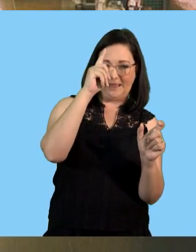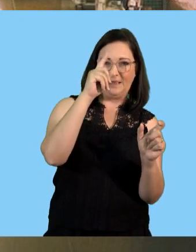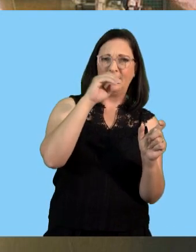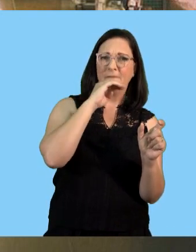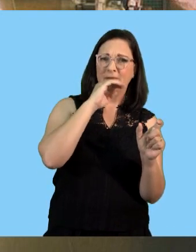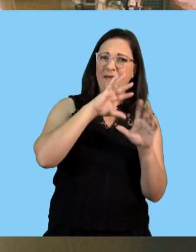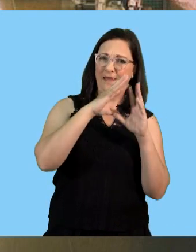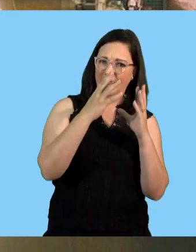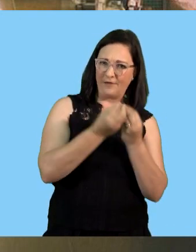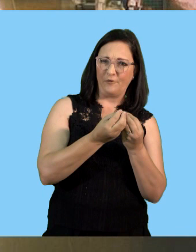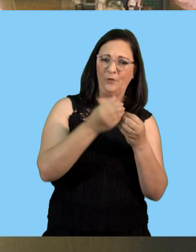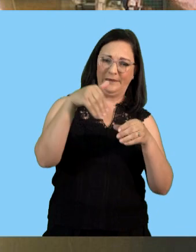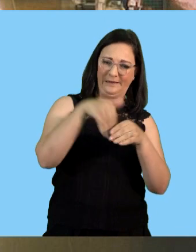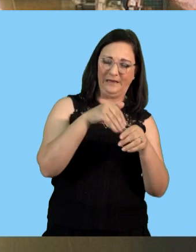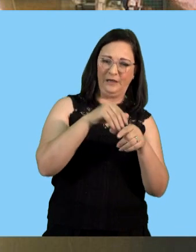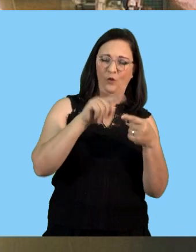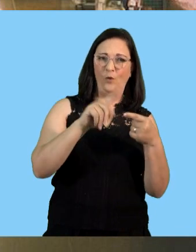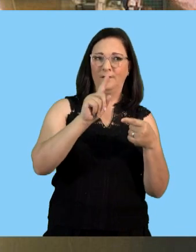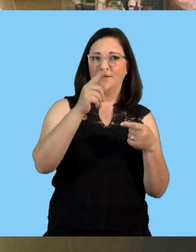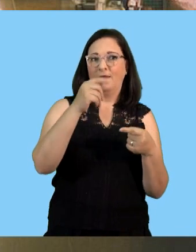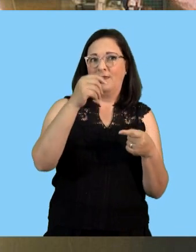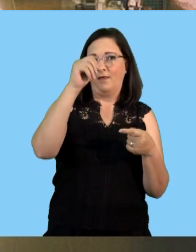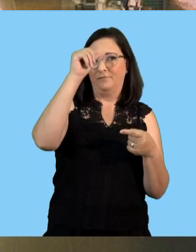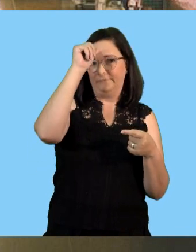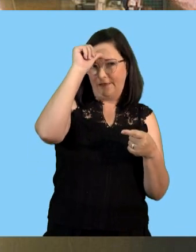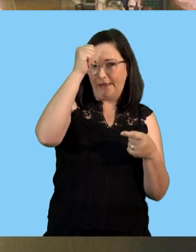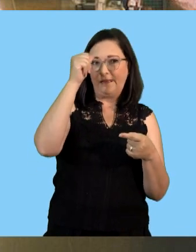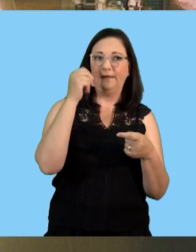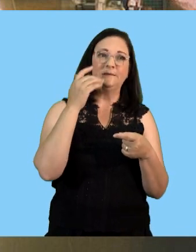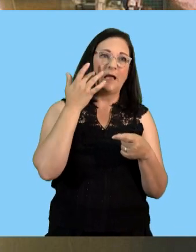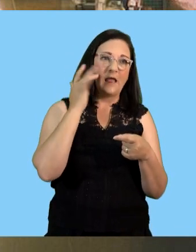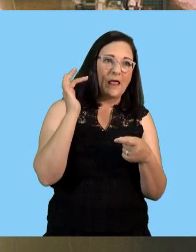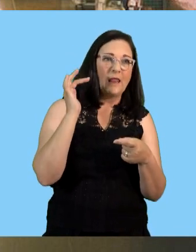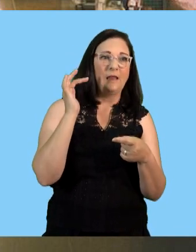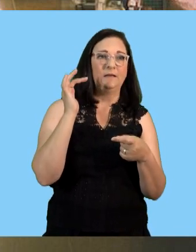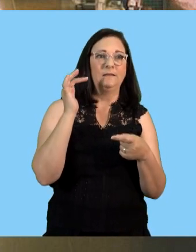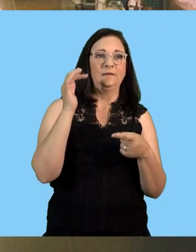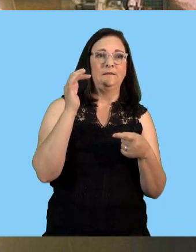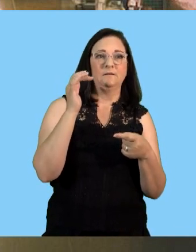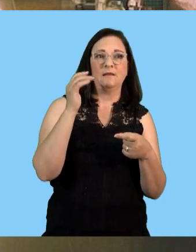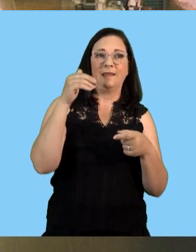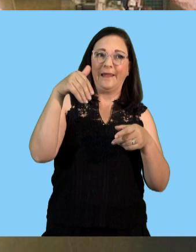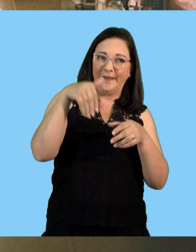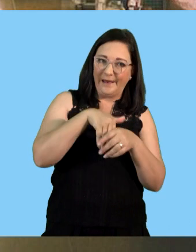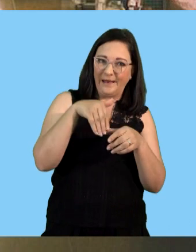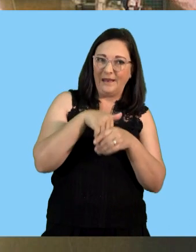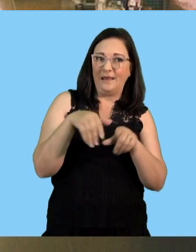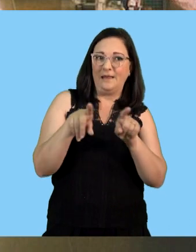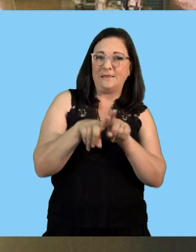Africans, Coloureds and Indians who are citizens of South Africa by birth or descent, or who